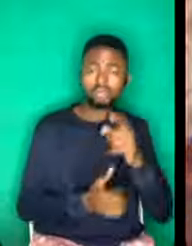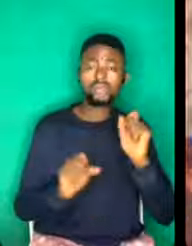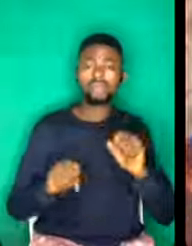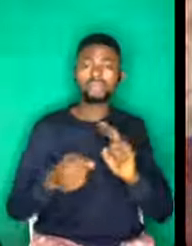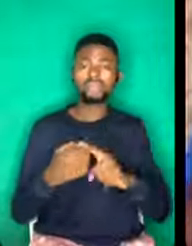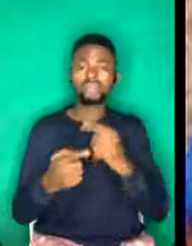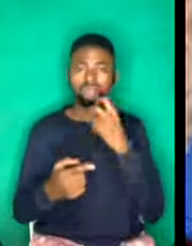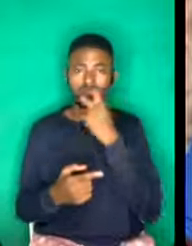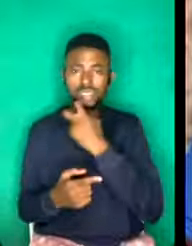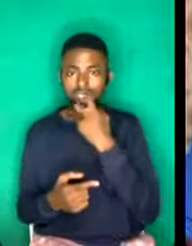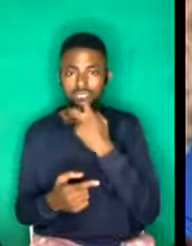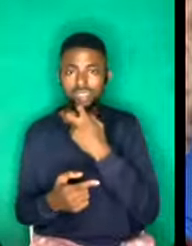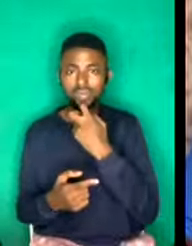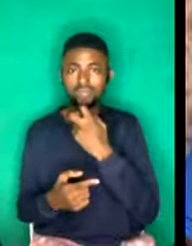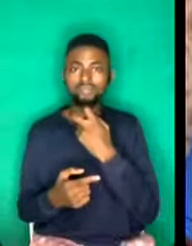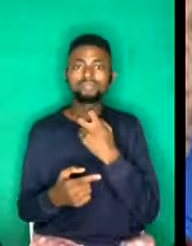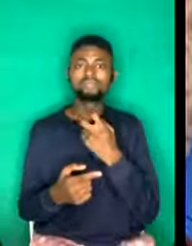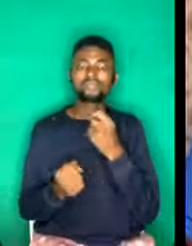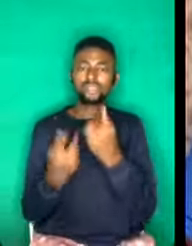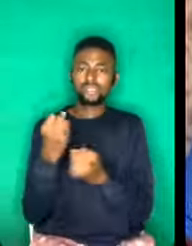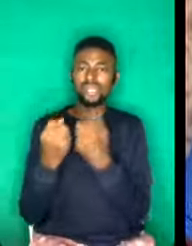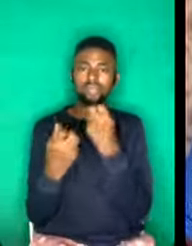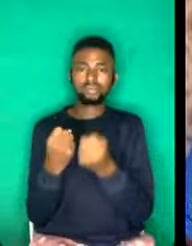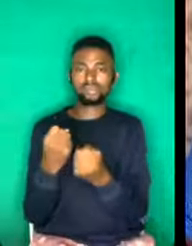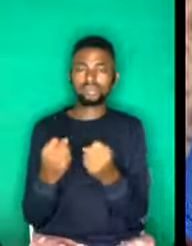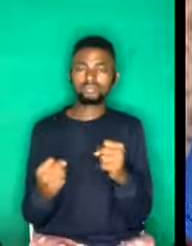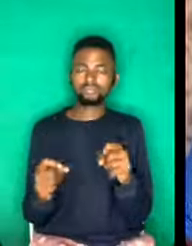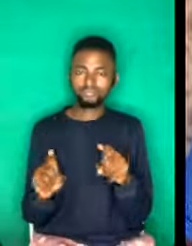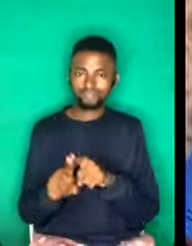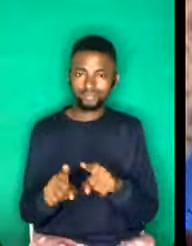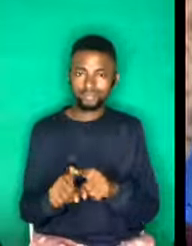in this sense, sign language. Then, of course,